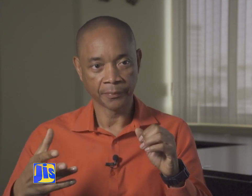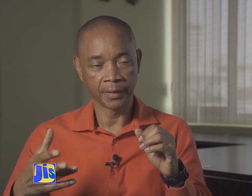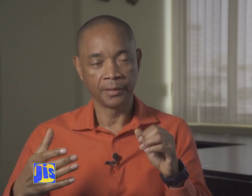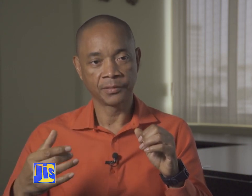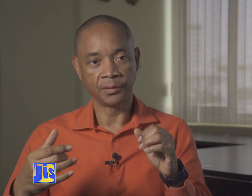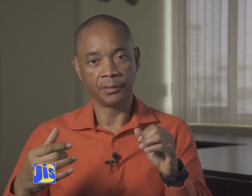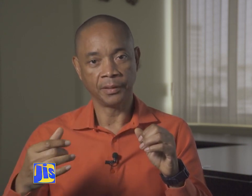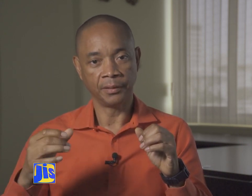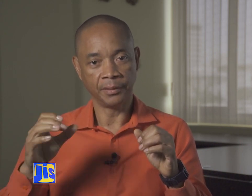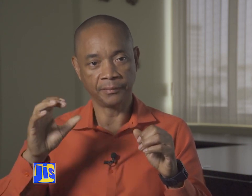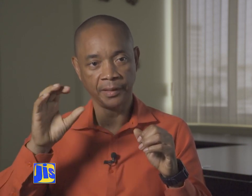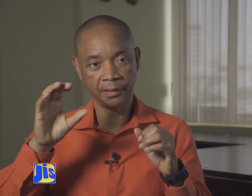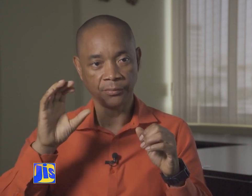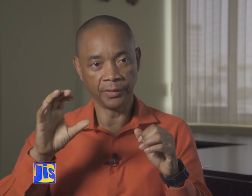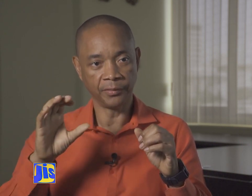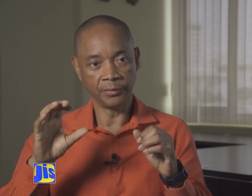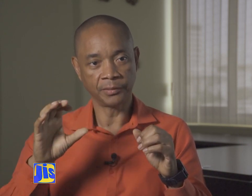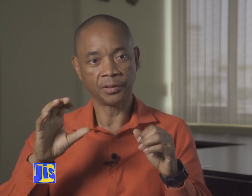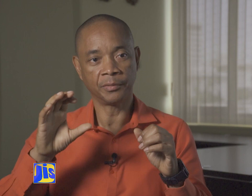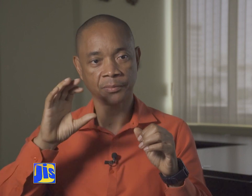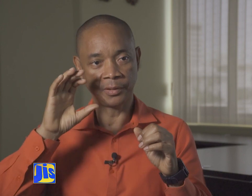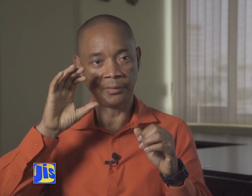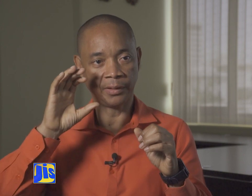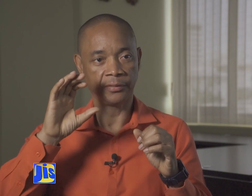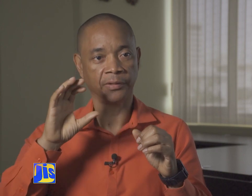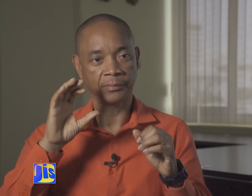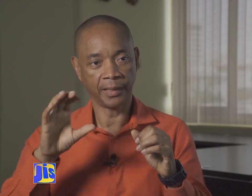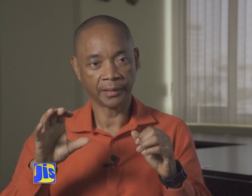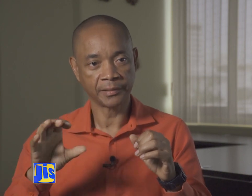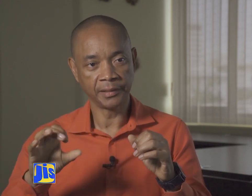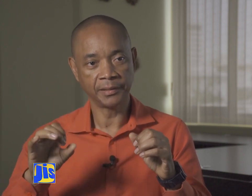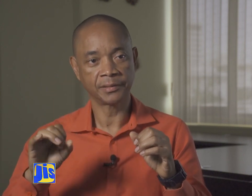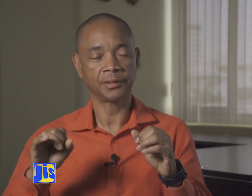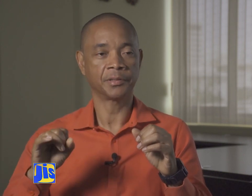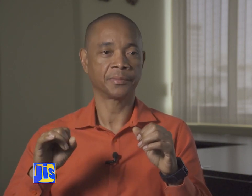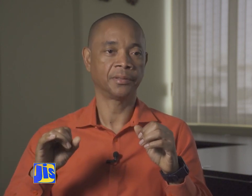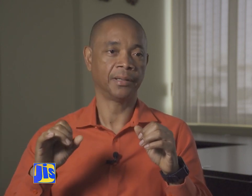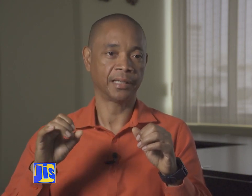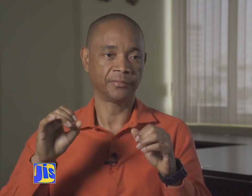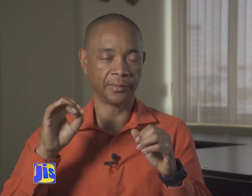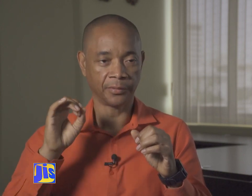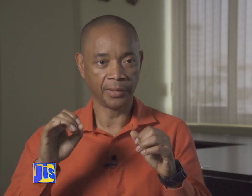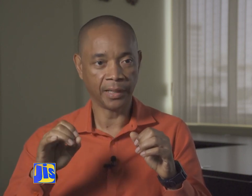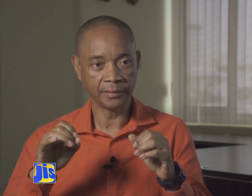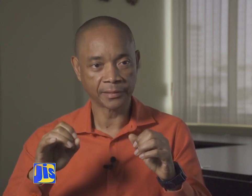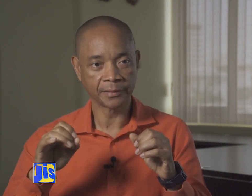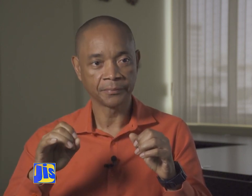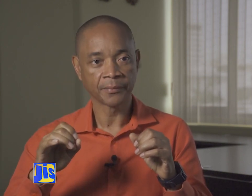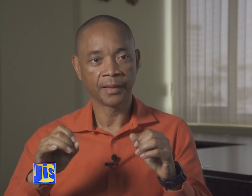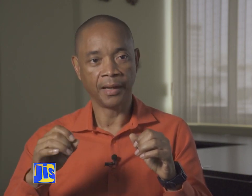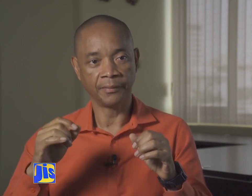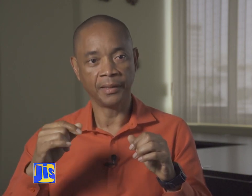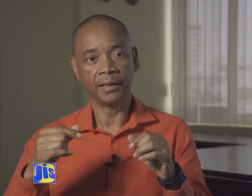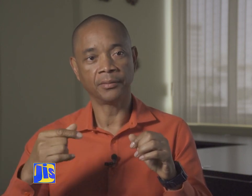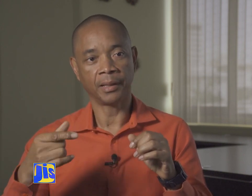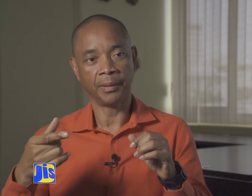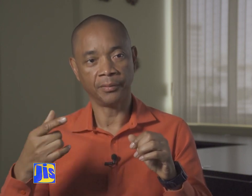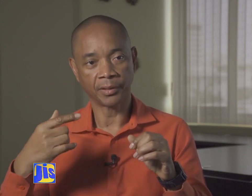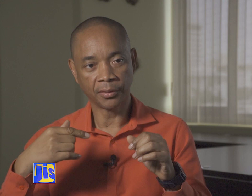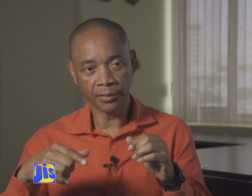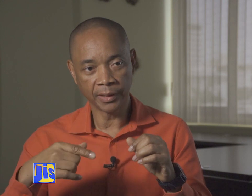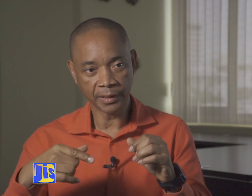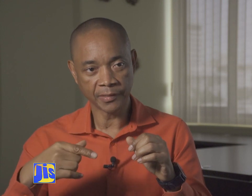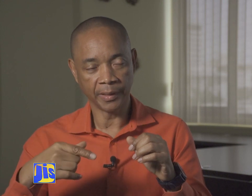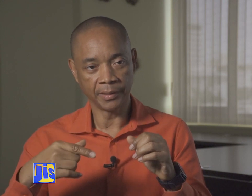expenditure. So you take your revenues, how much money do I earn from taxes, how much money do I get from grants, and then I look at